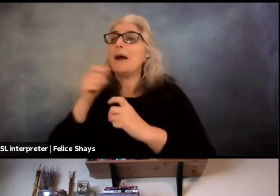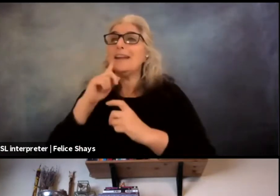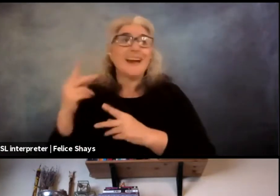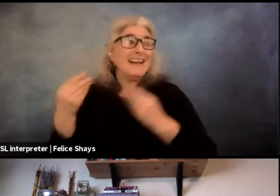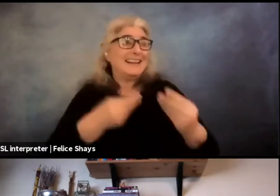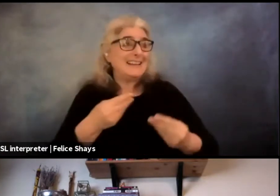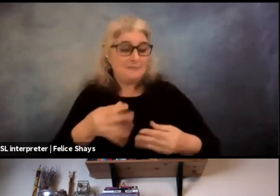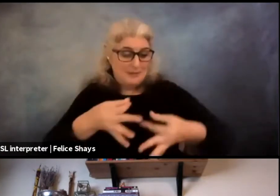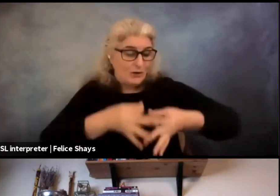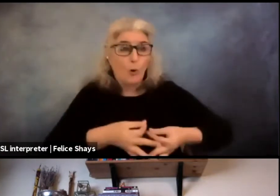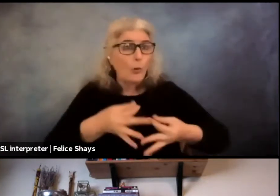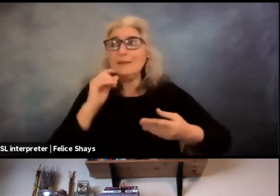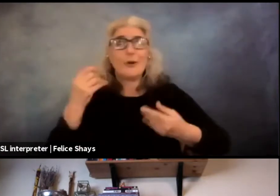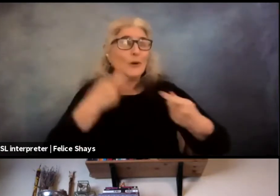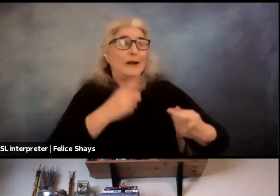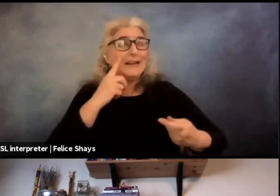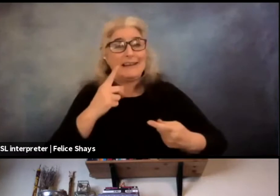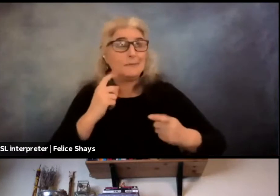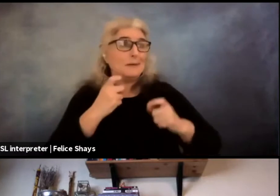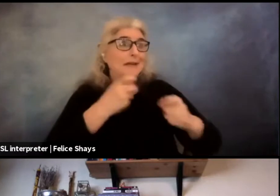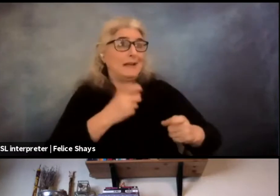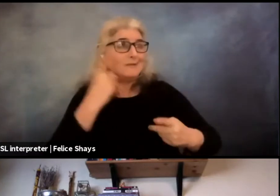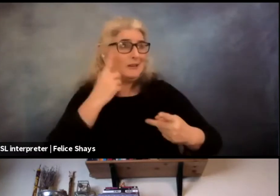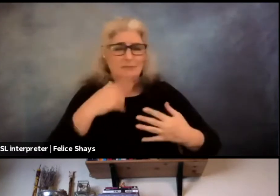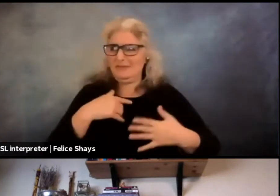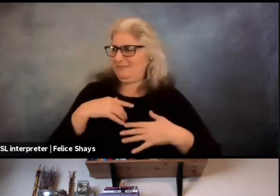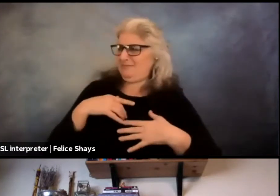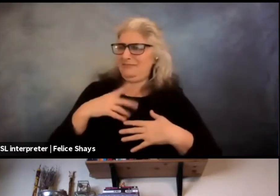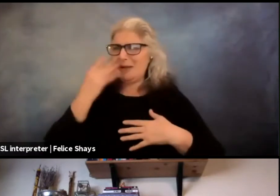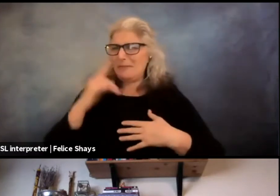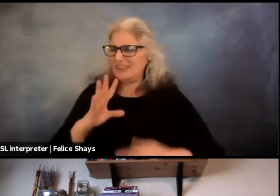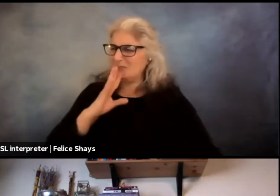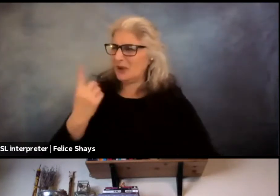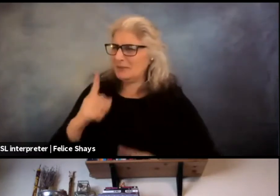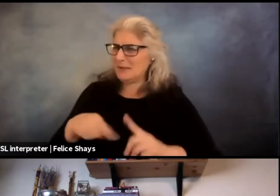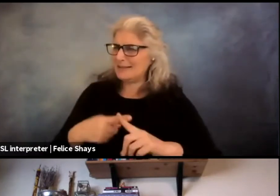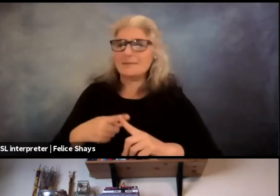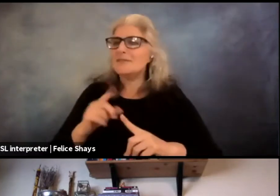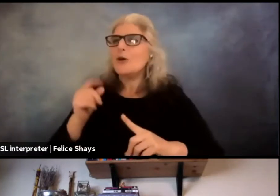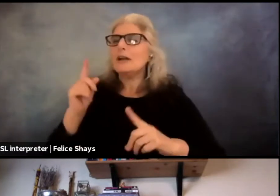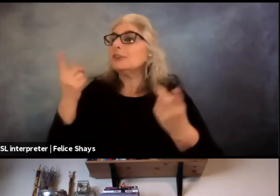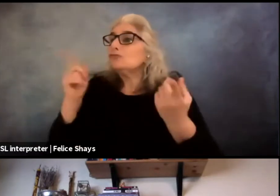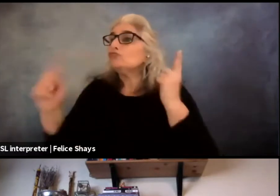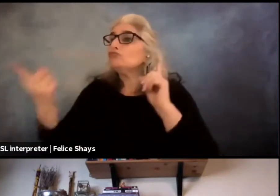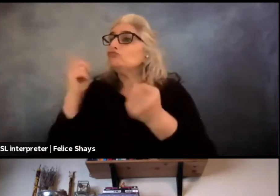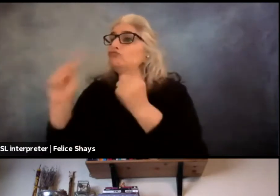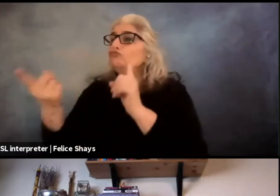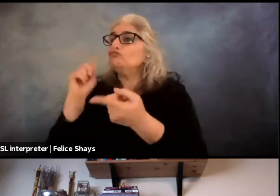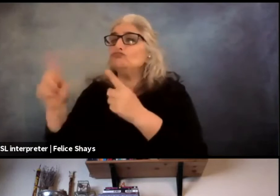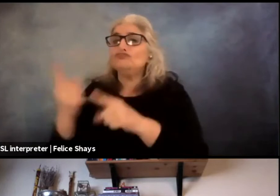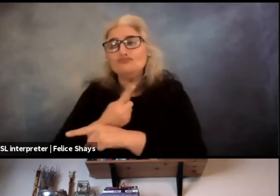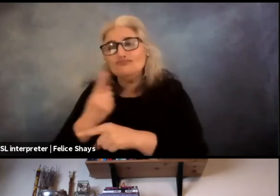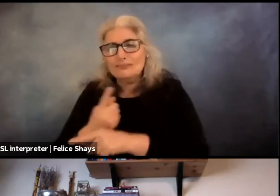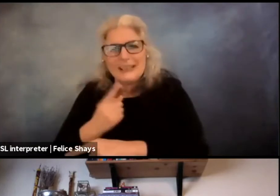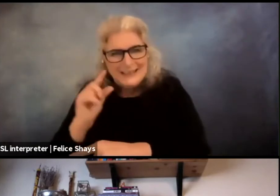that, you know, like because conversation happen in spheres, and it doesn't ever you know, it doesn't have